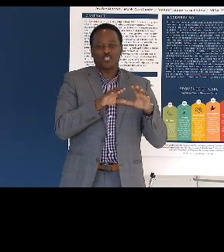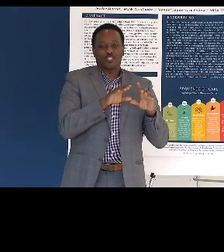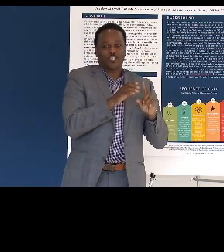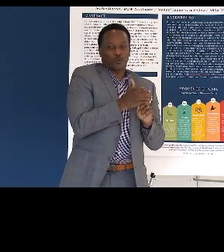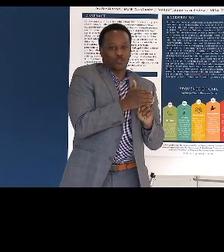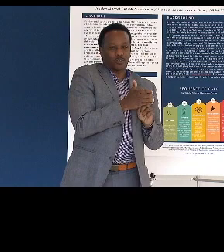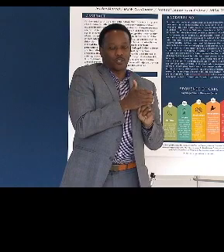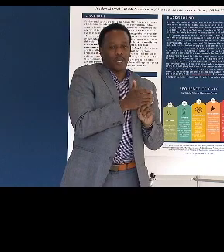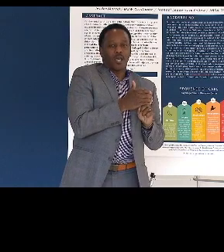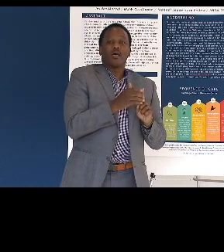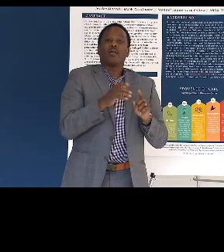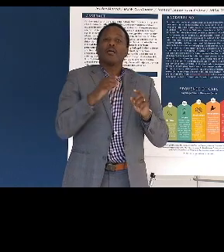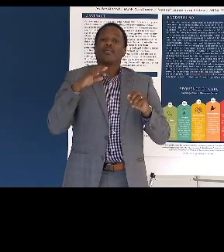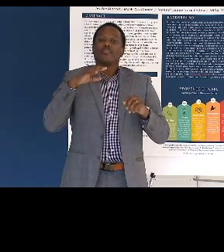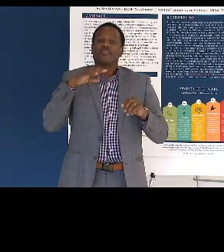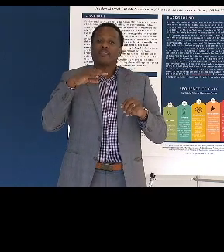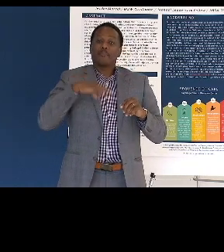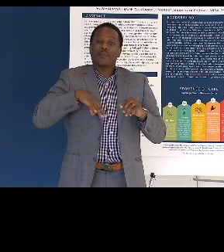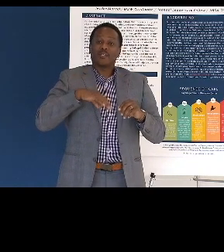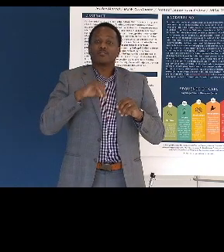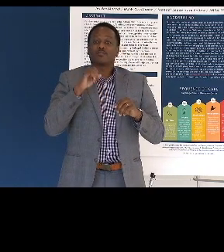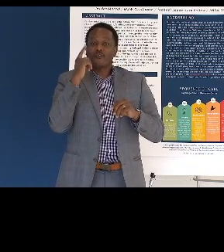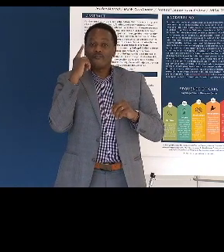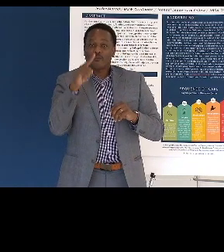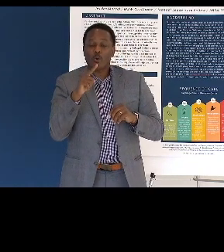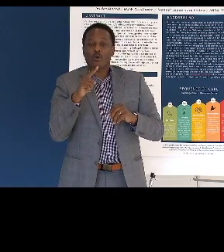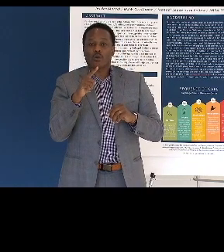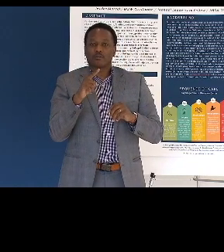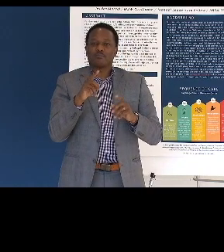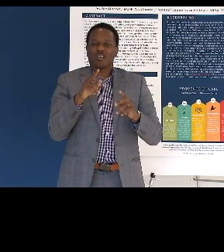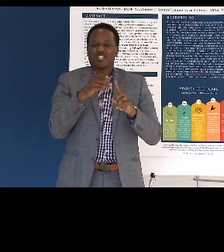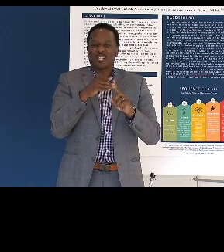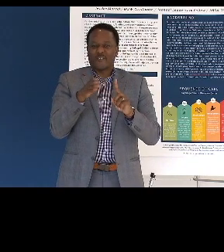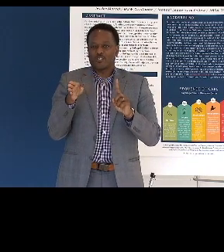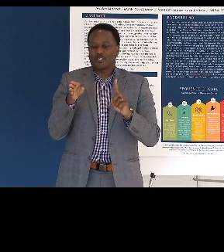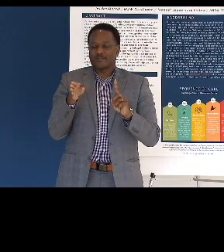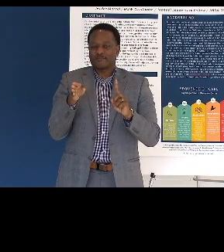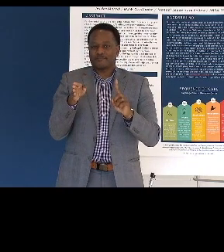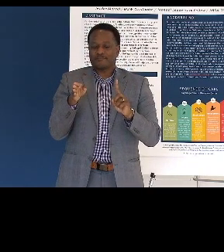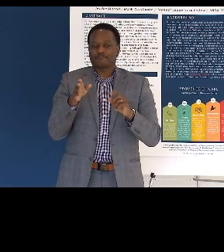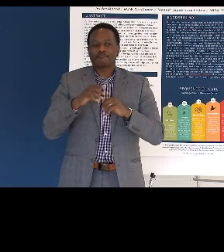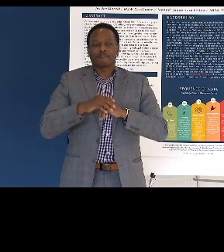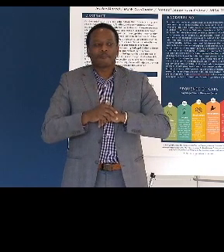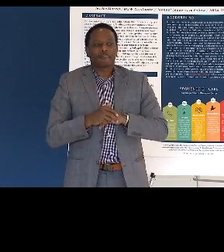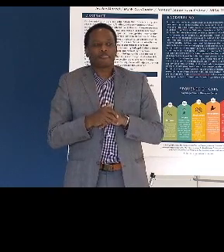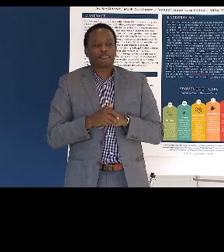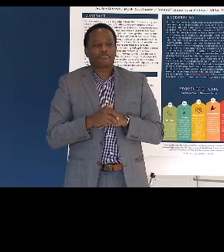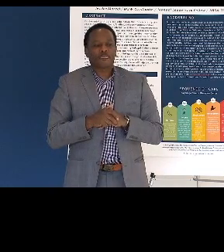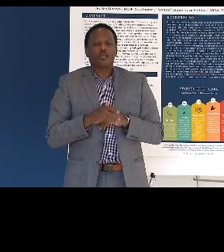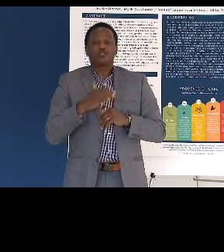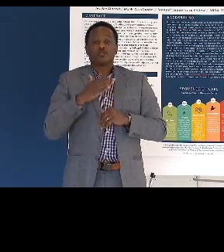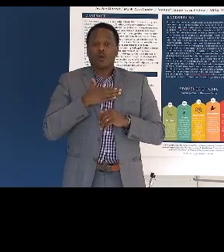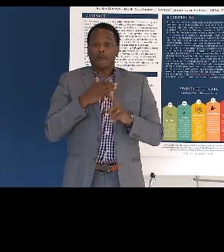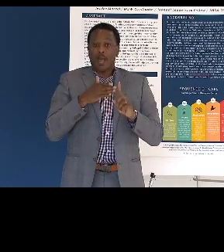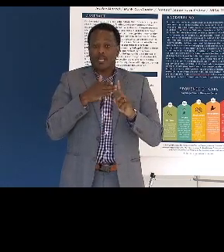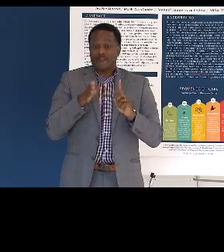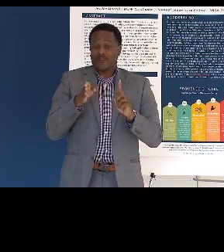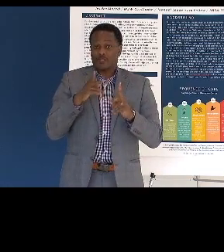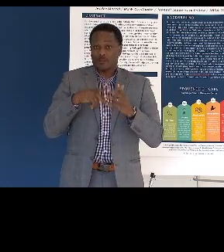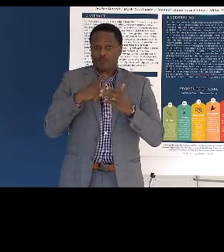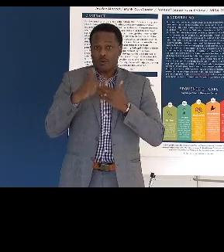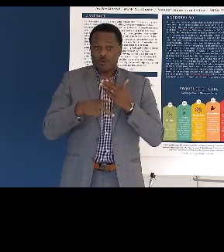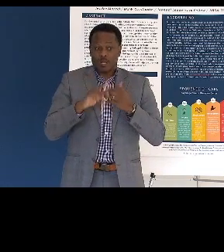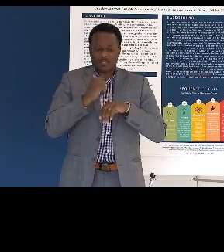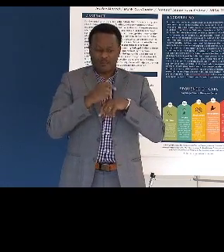Challenges of Diversion. So first I want to lay the groundwork a little bit for how and why diversion programs have emerged in this